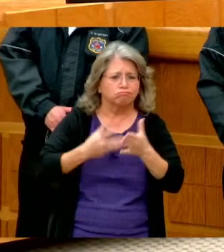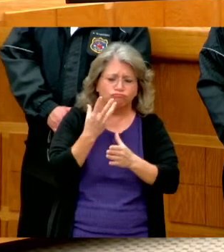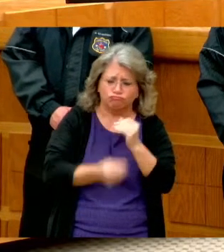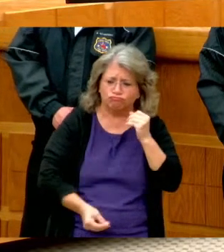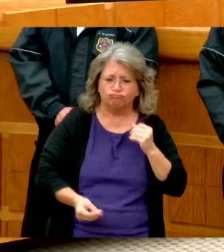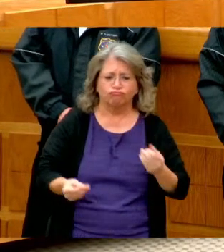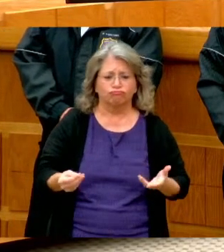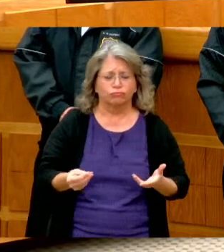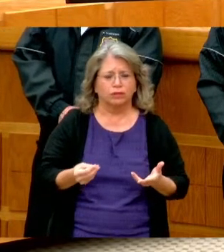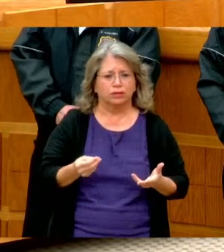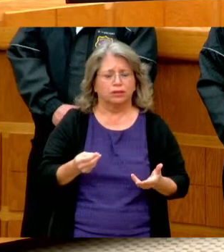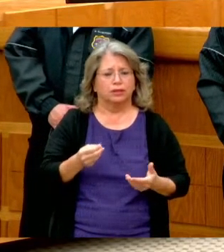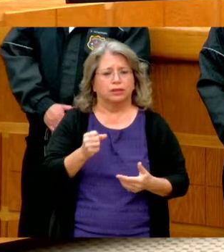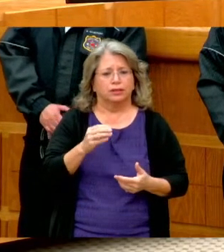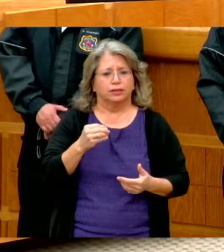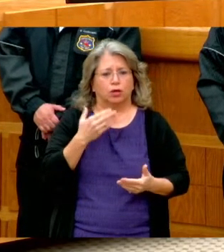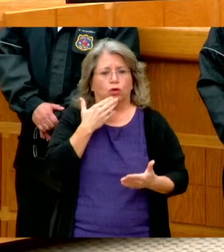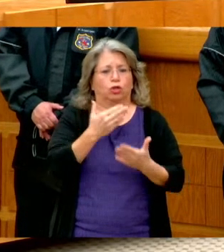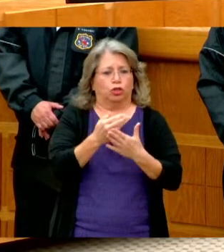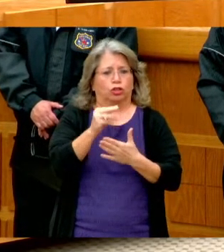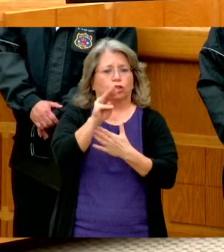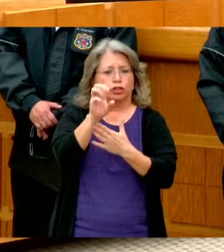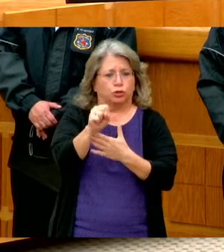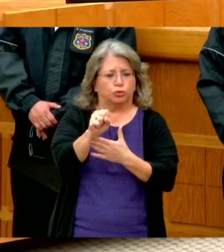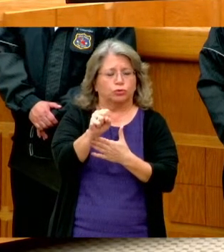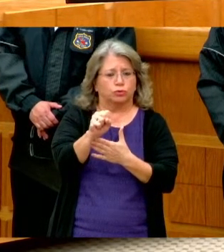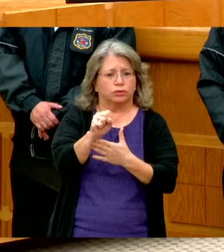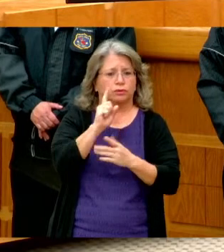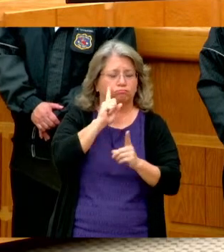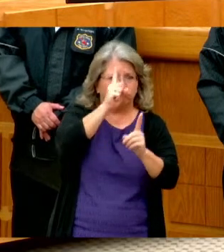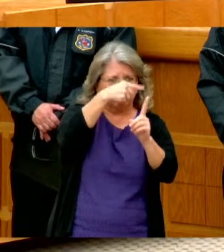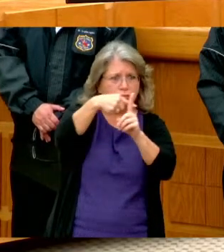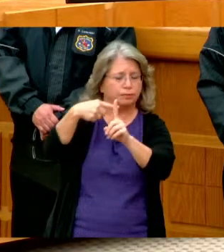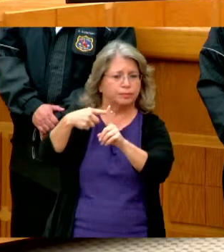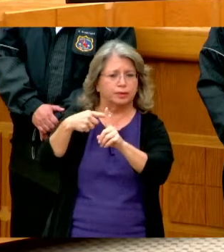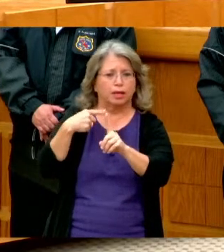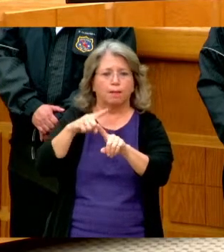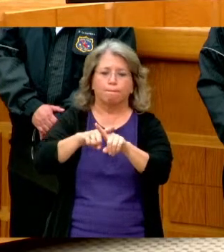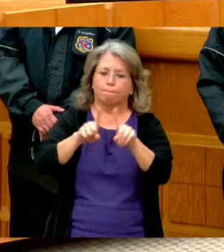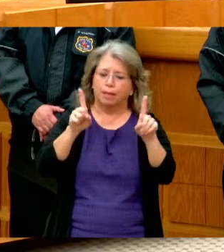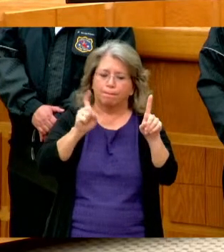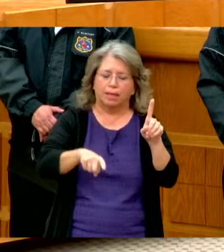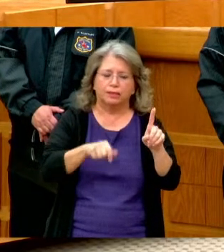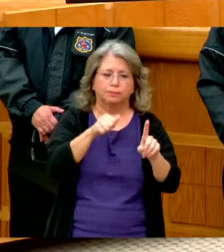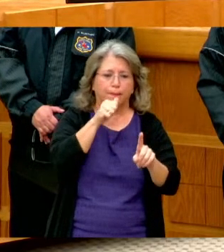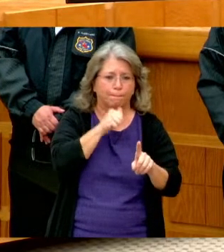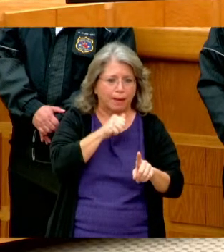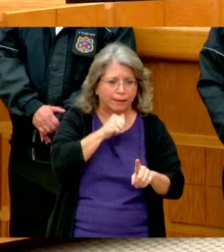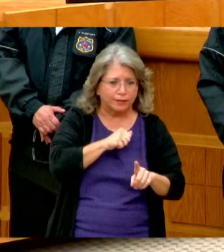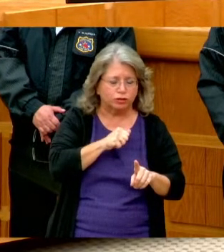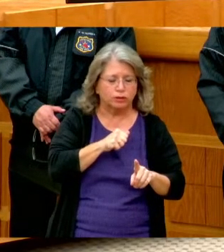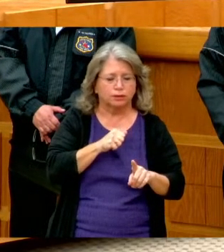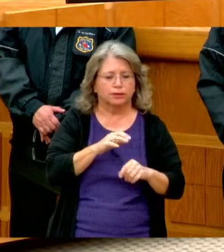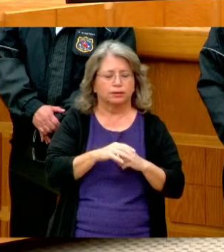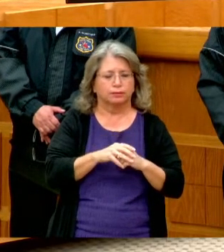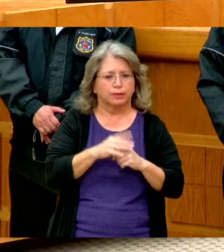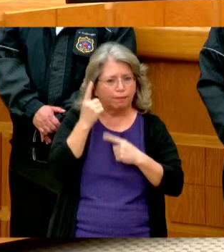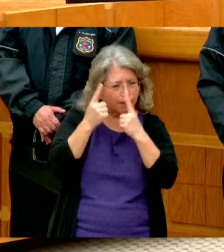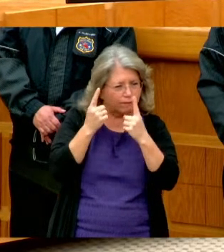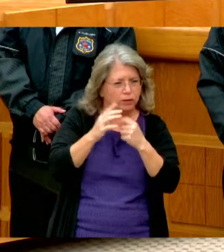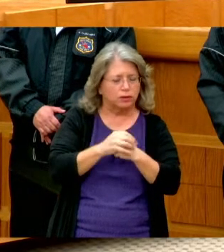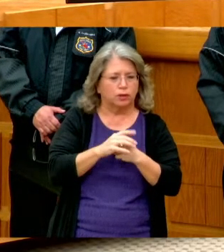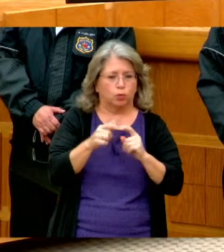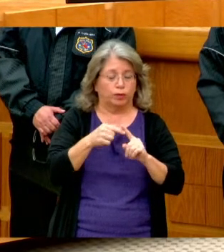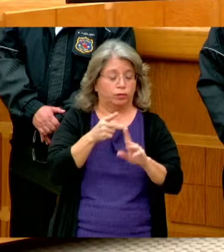we need to be thoughtful and patient when you both pre-register or whether you come to our